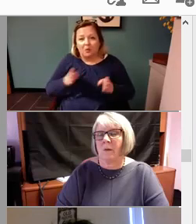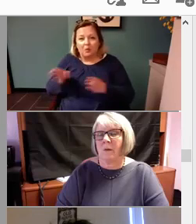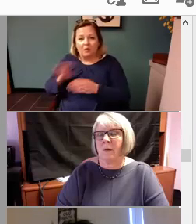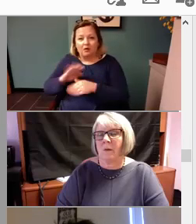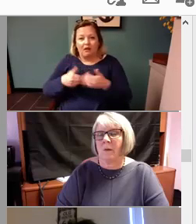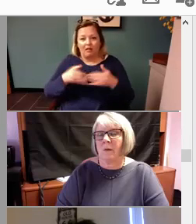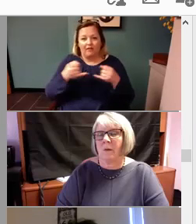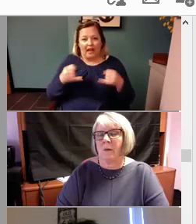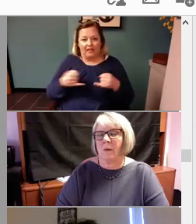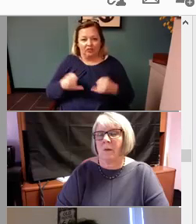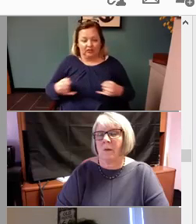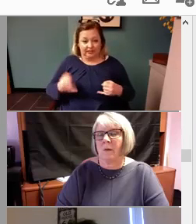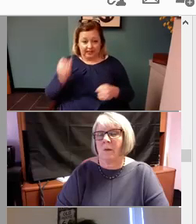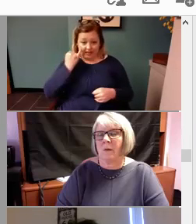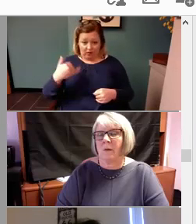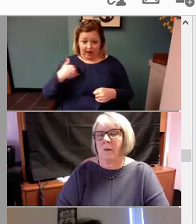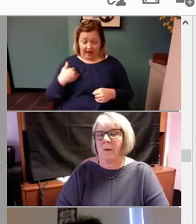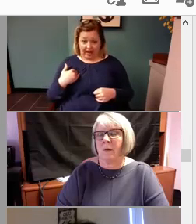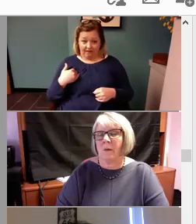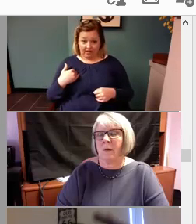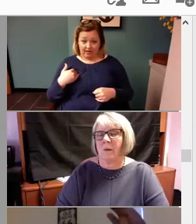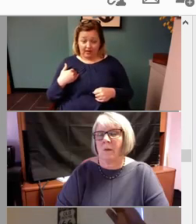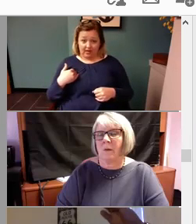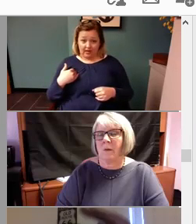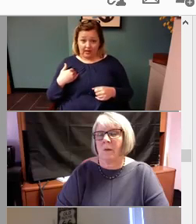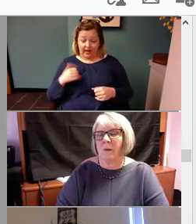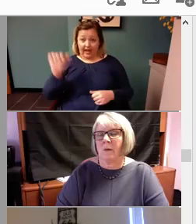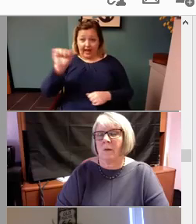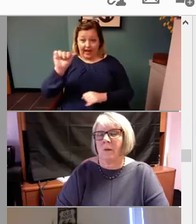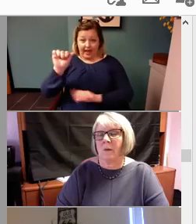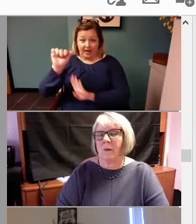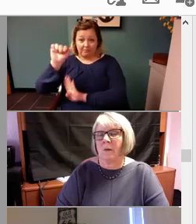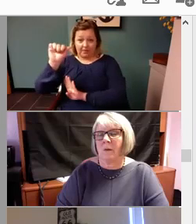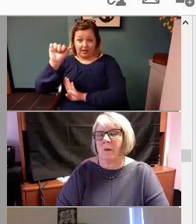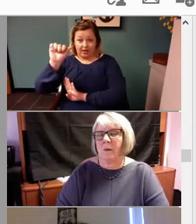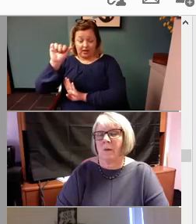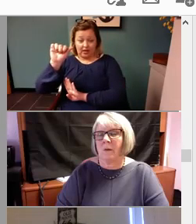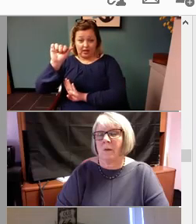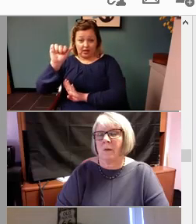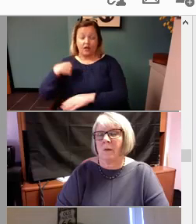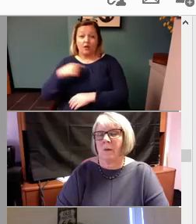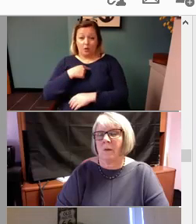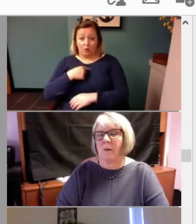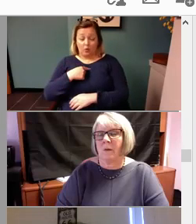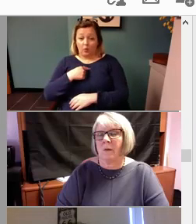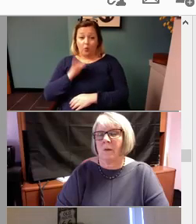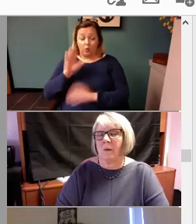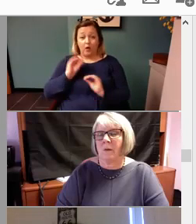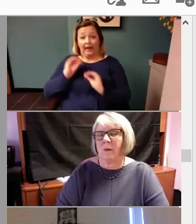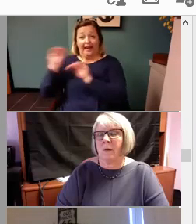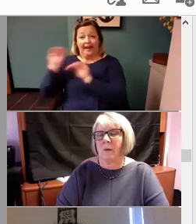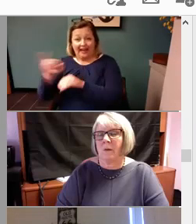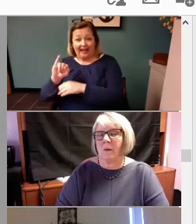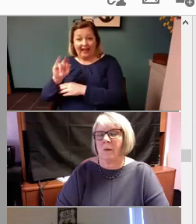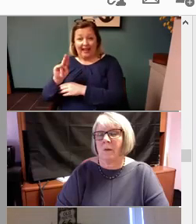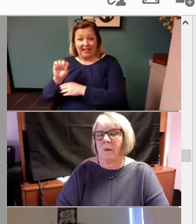vertices A and B, we would basically want to insert both A and B. So let's say we explore B first,